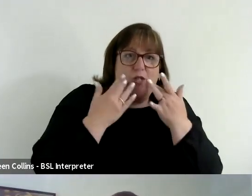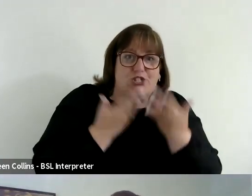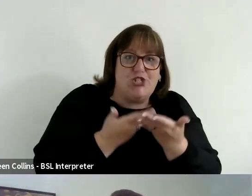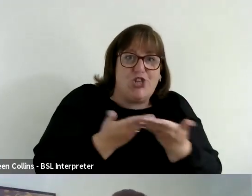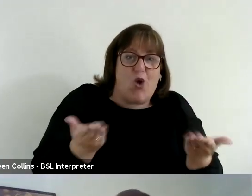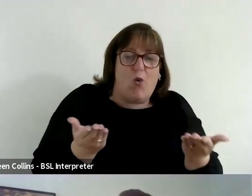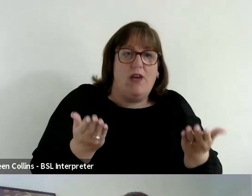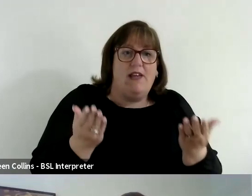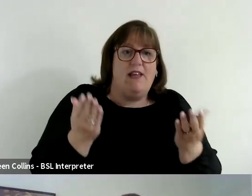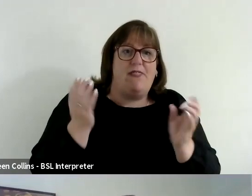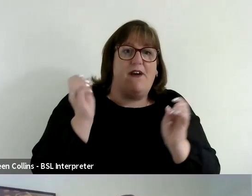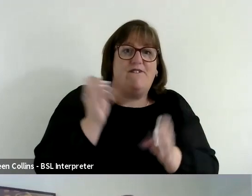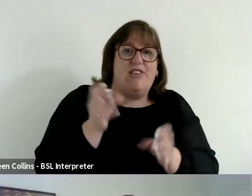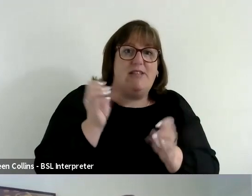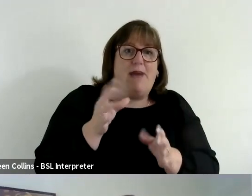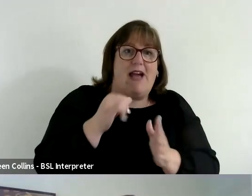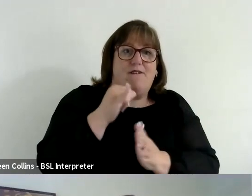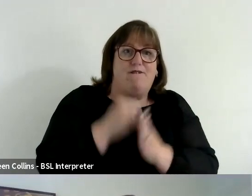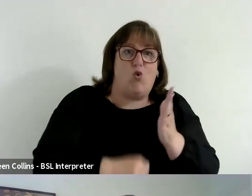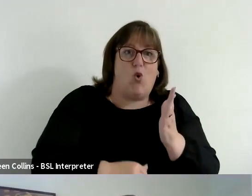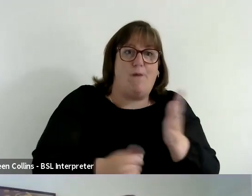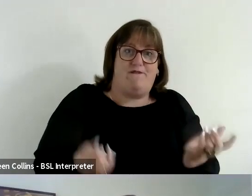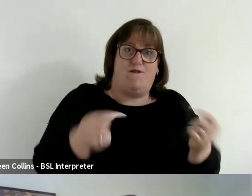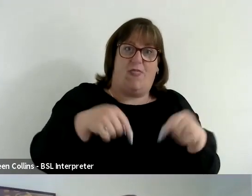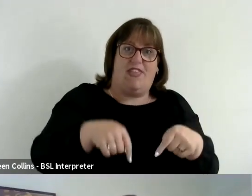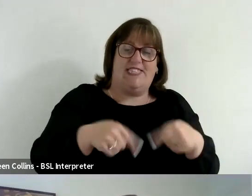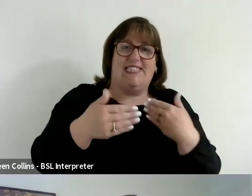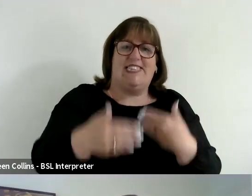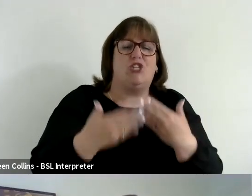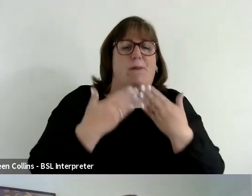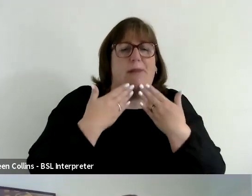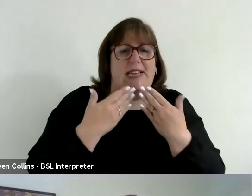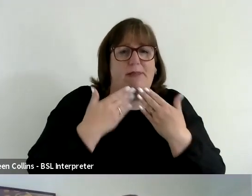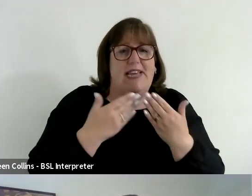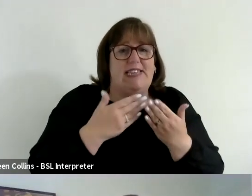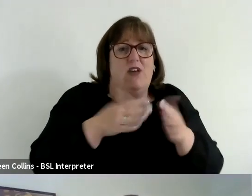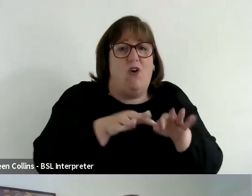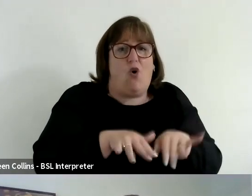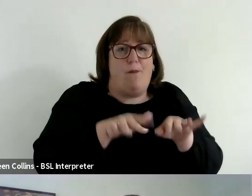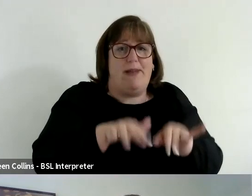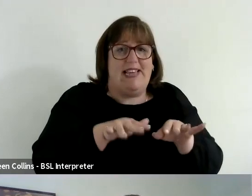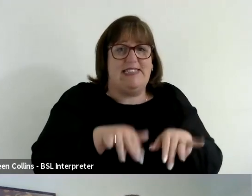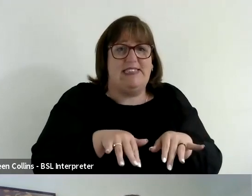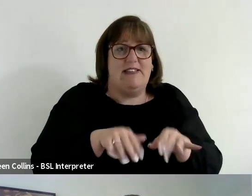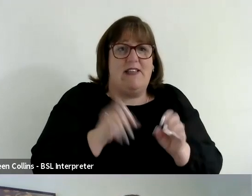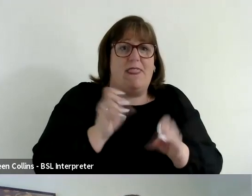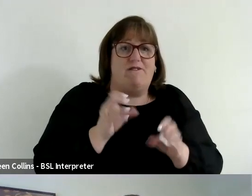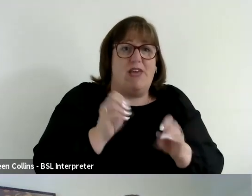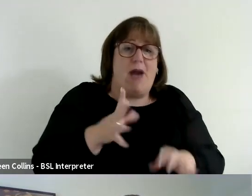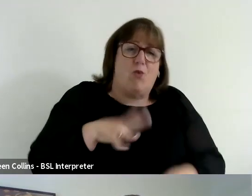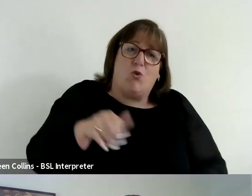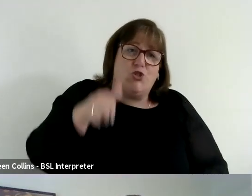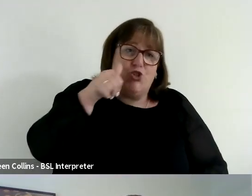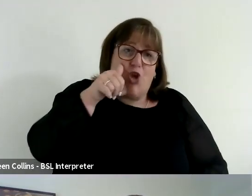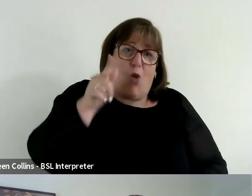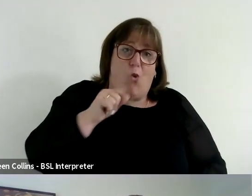really grateful if you completed it, because without your feedback, you know, we won't know what we're doing well or what we're doing not so well. So I'm